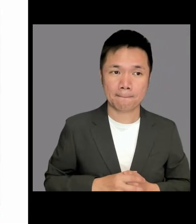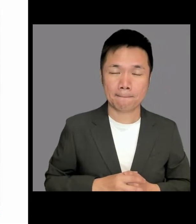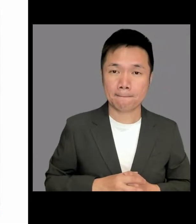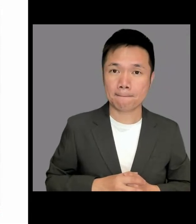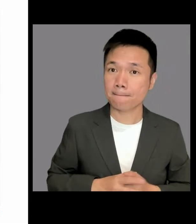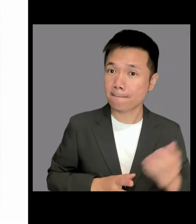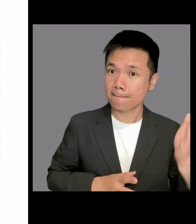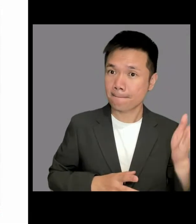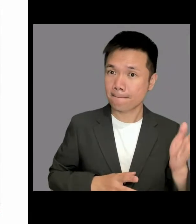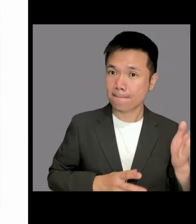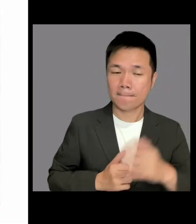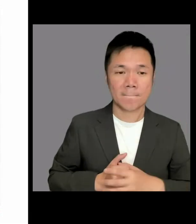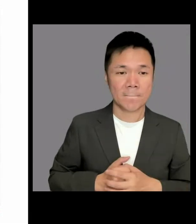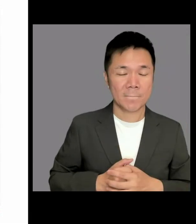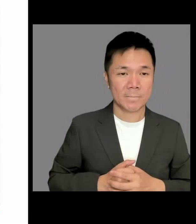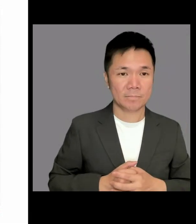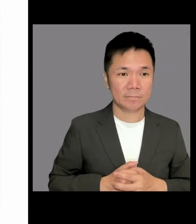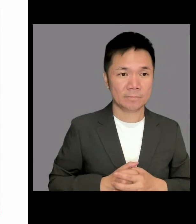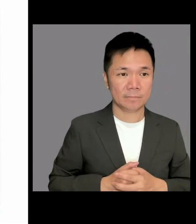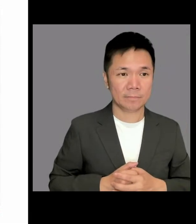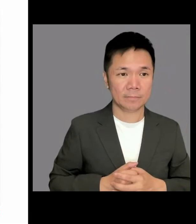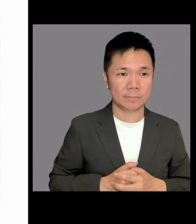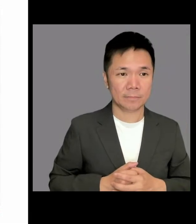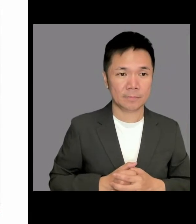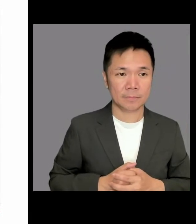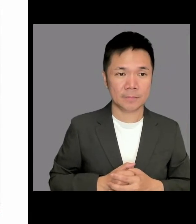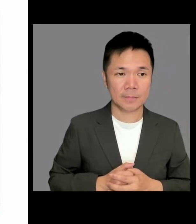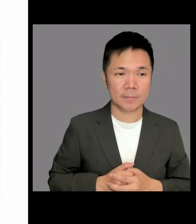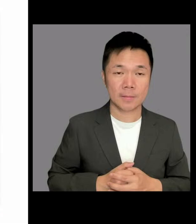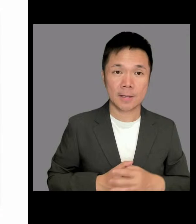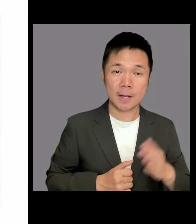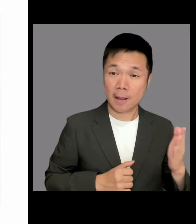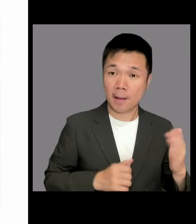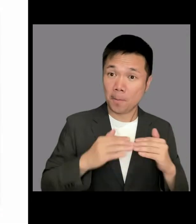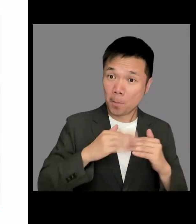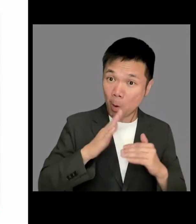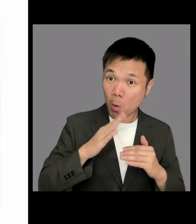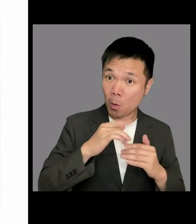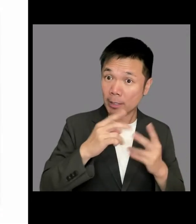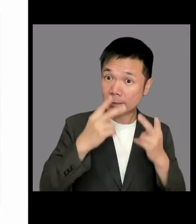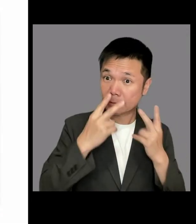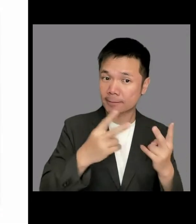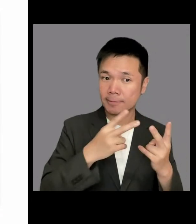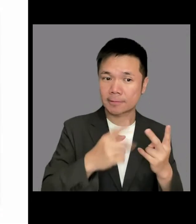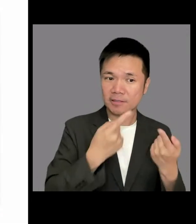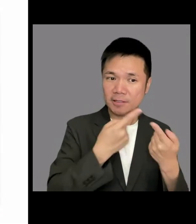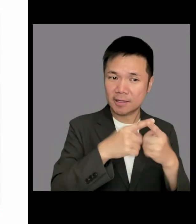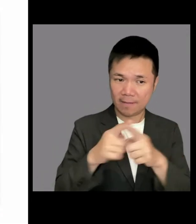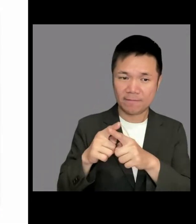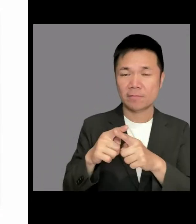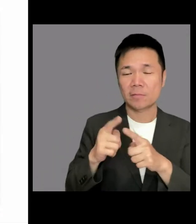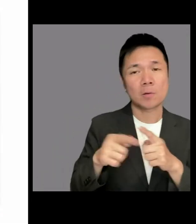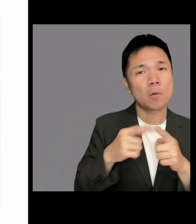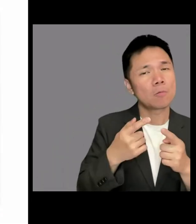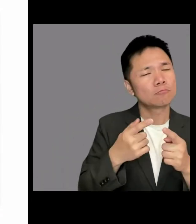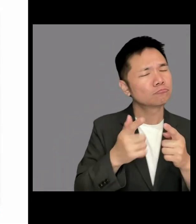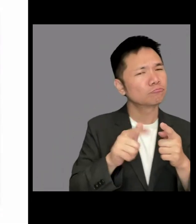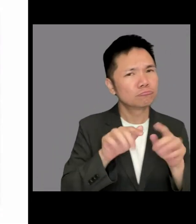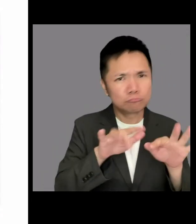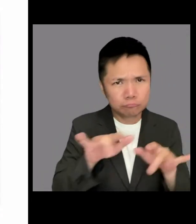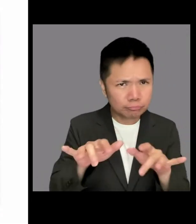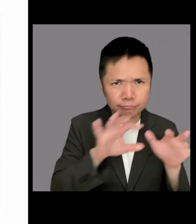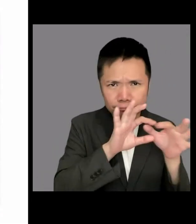is actually block type content used within, so it's a number of different sentences or a number of